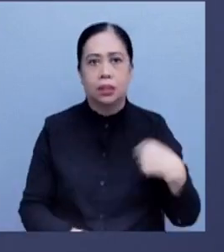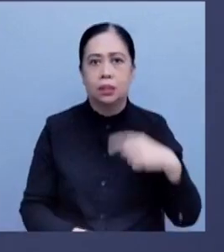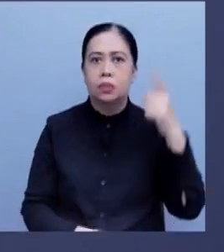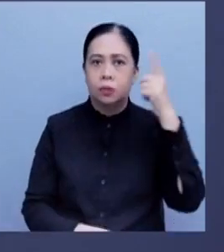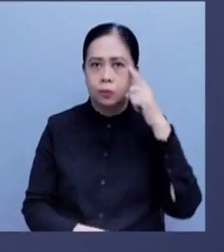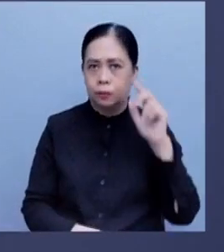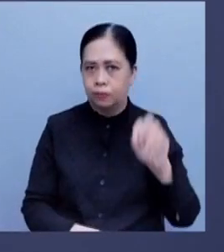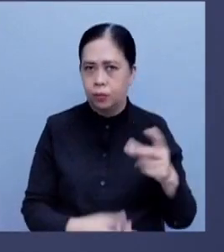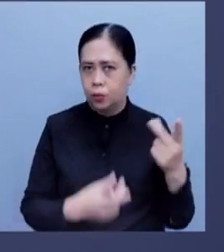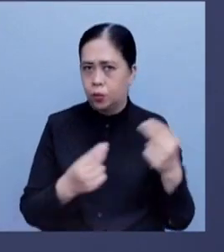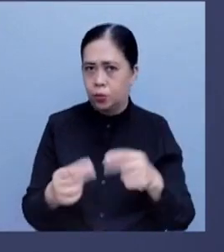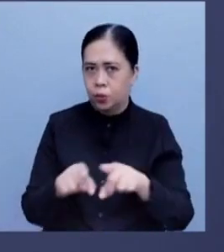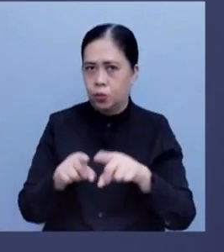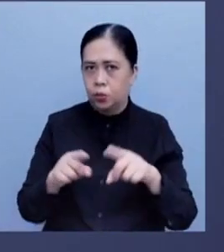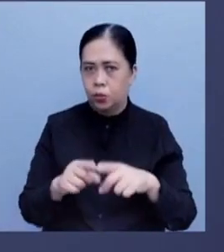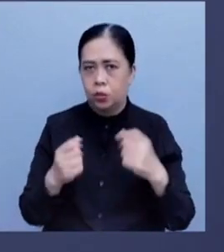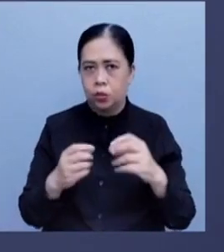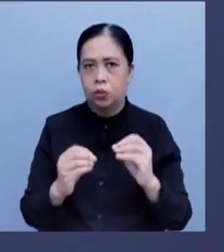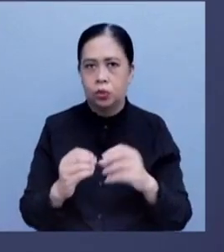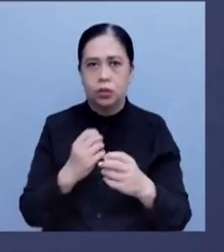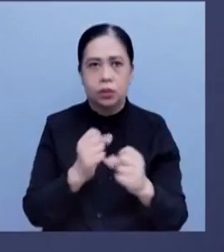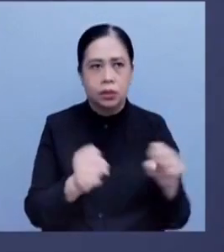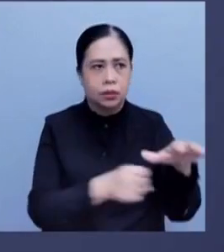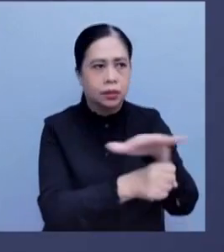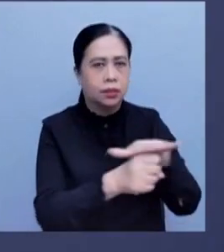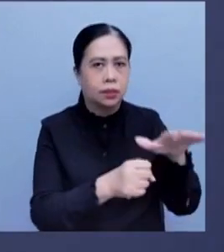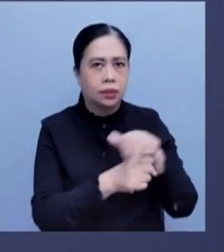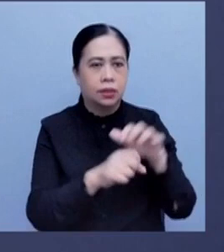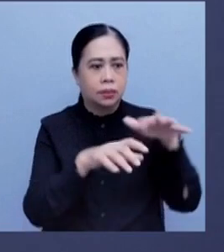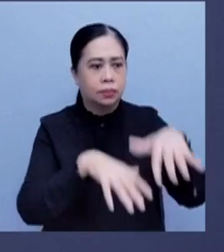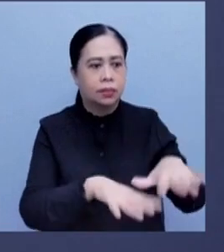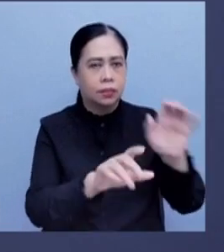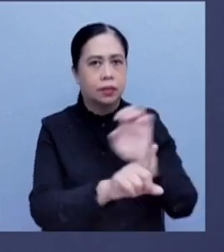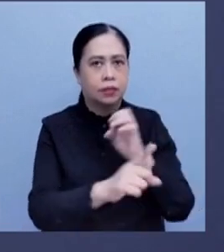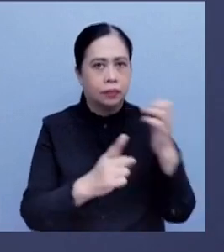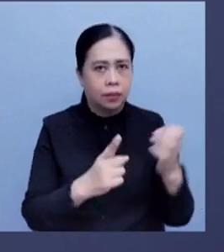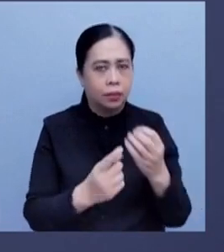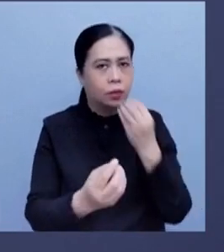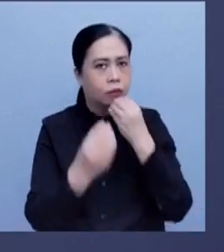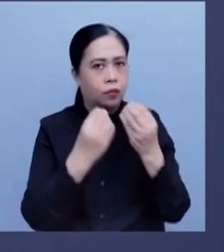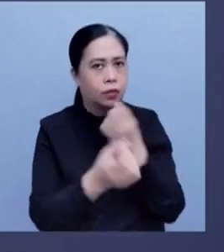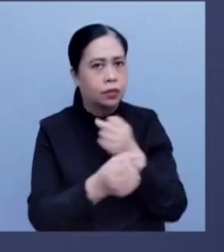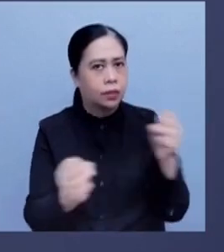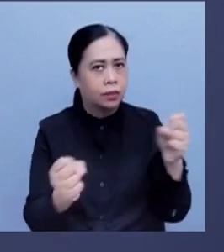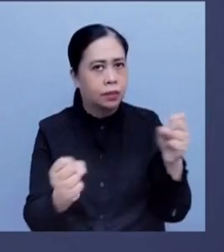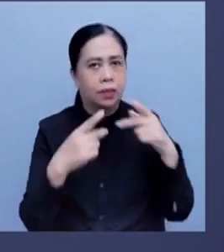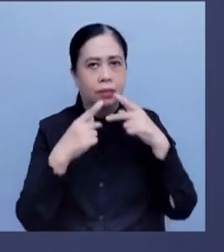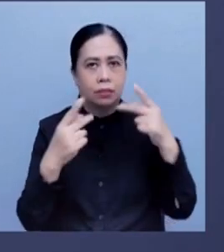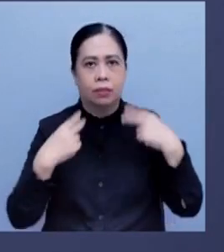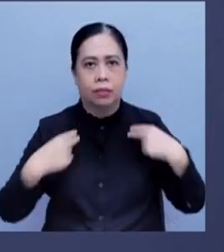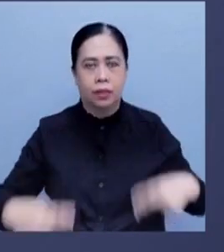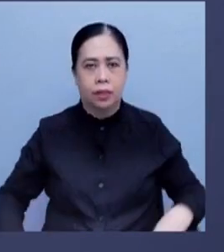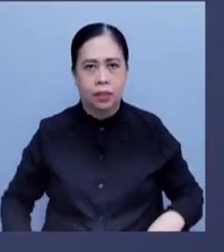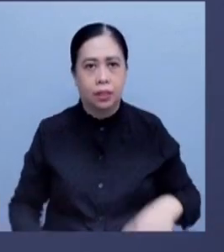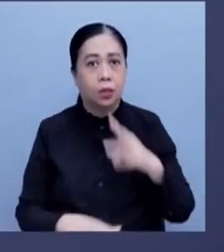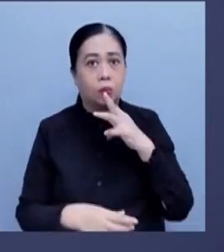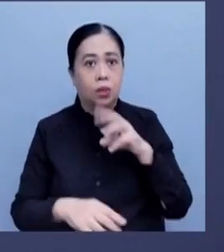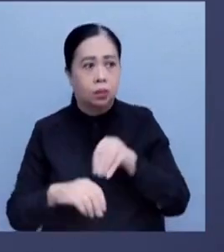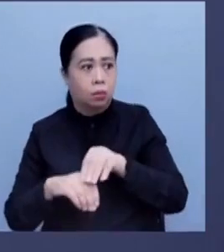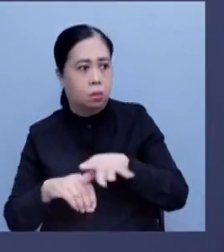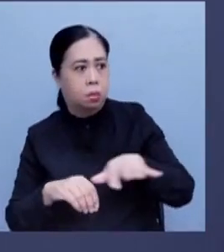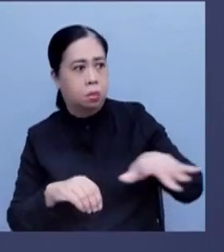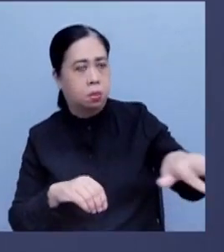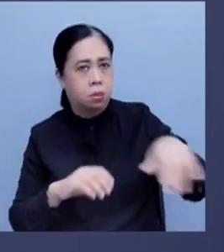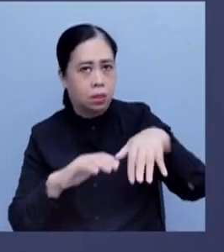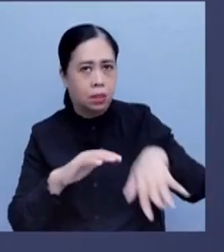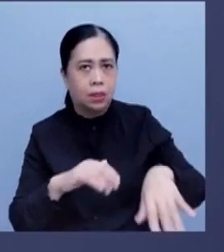necessary measures to firmly safeguard its marine environment, food safety, and public health. Water spilled on the ground cannot